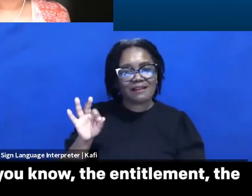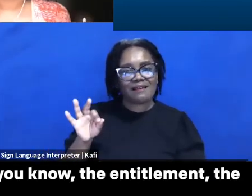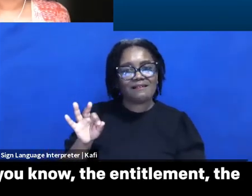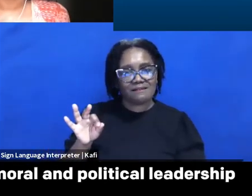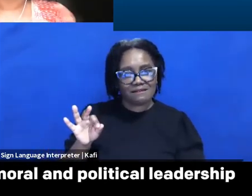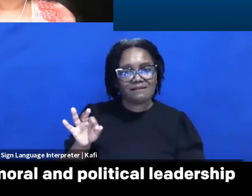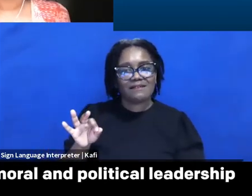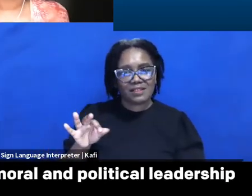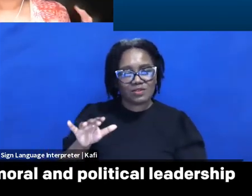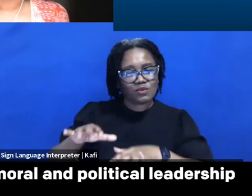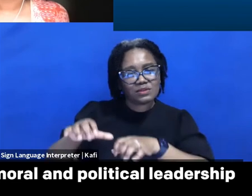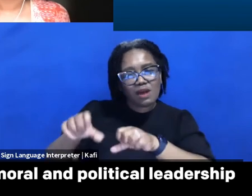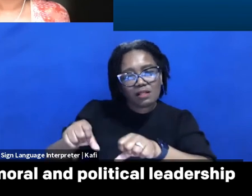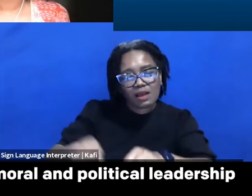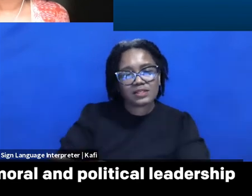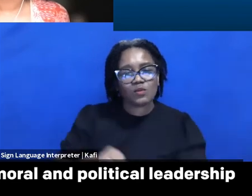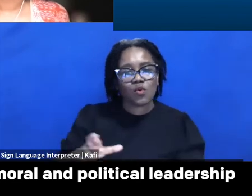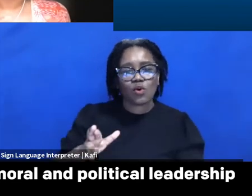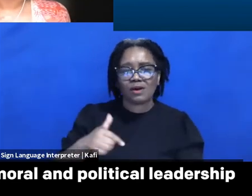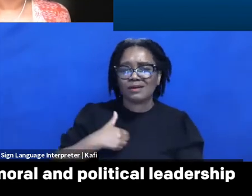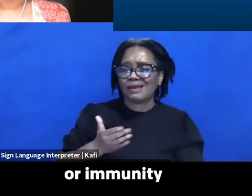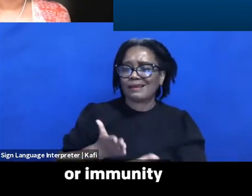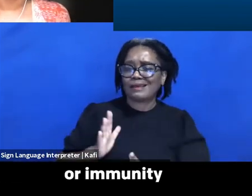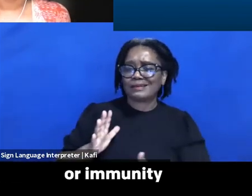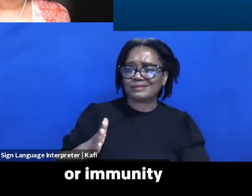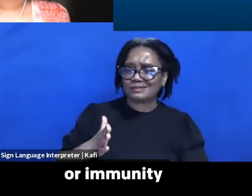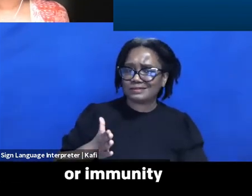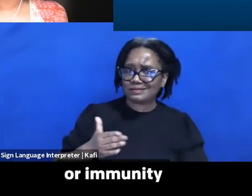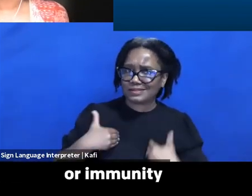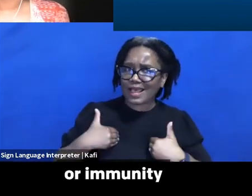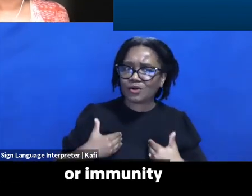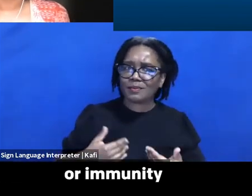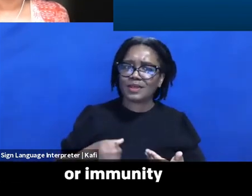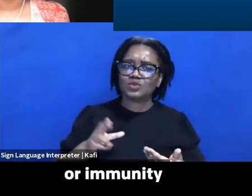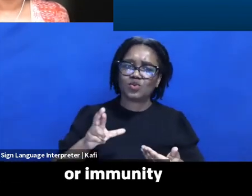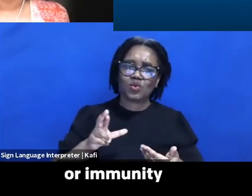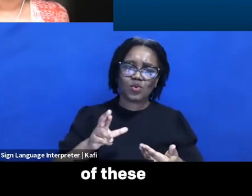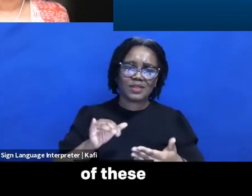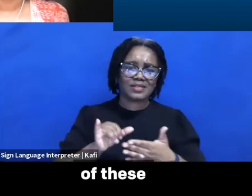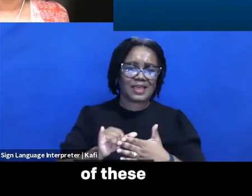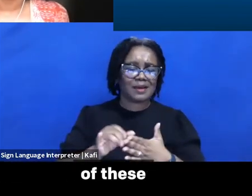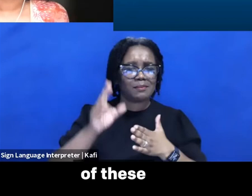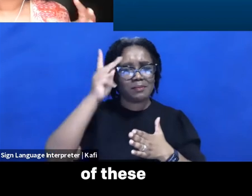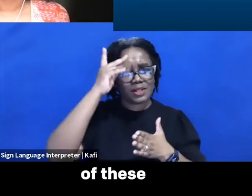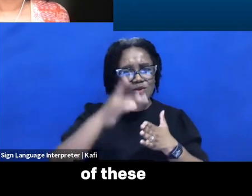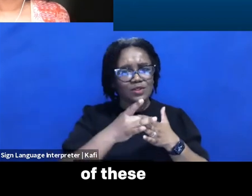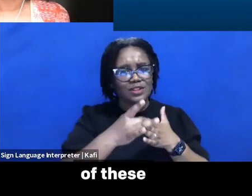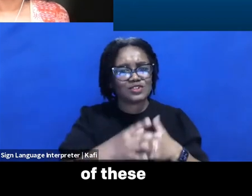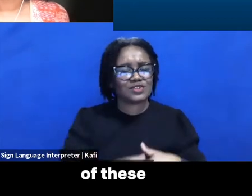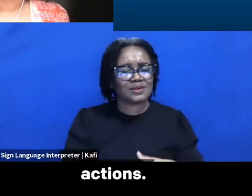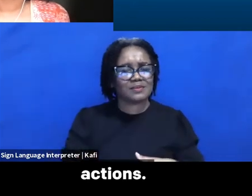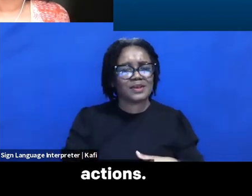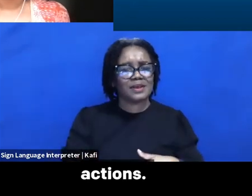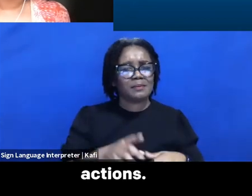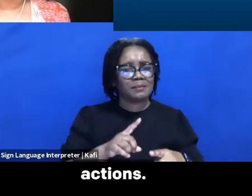the entitlement to moral and political leadership or immunity of